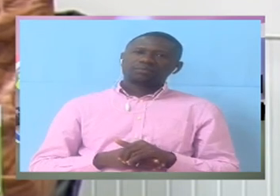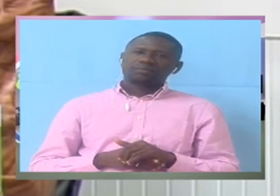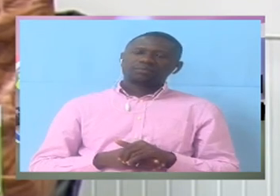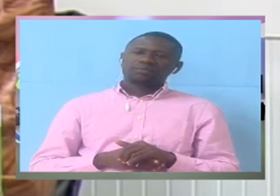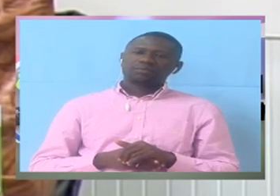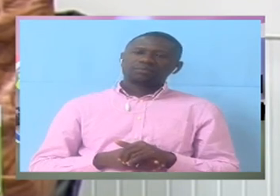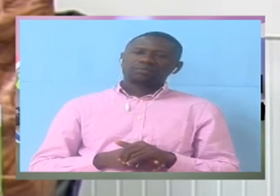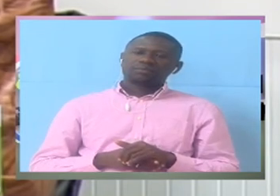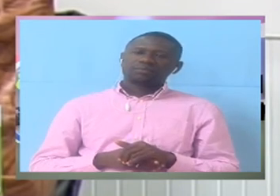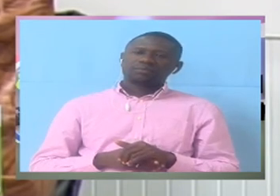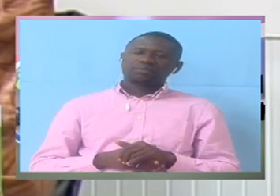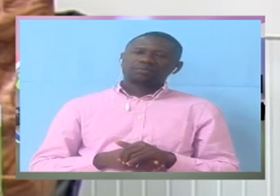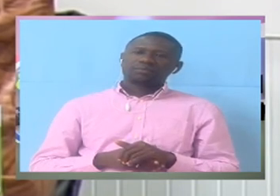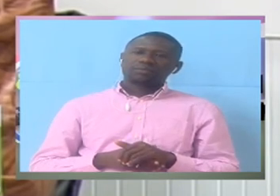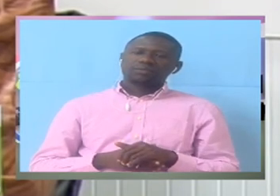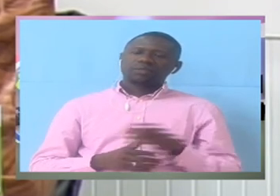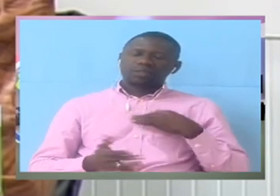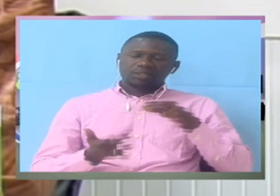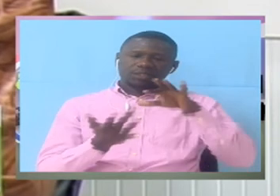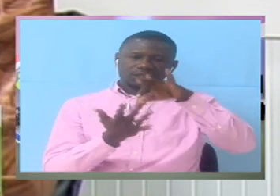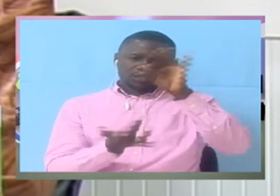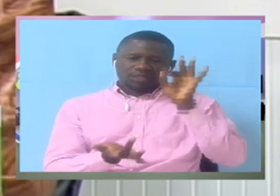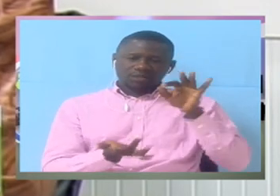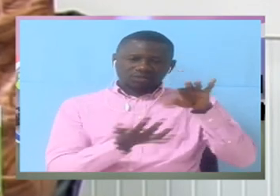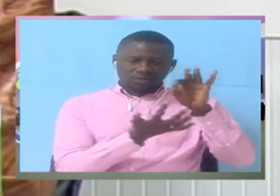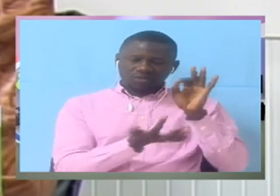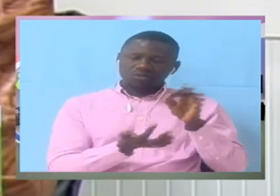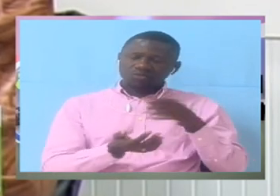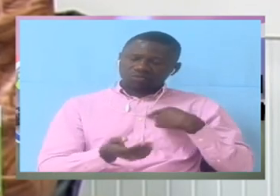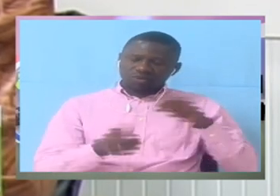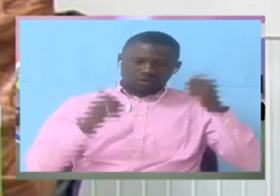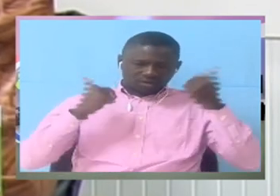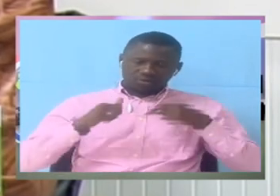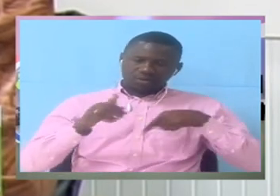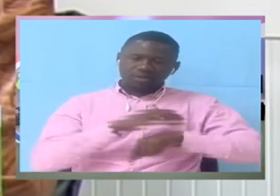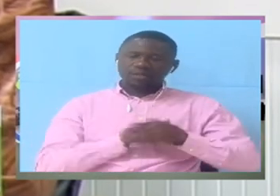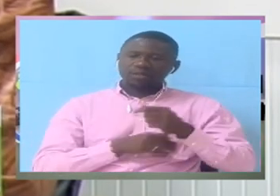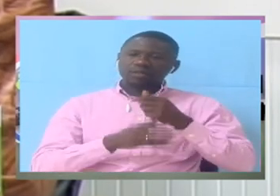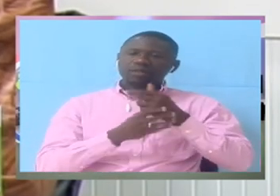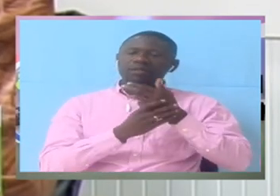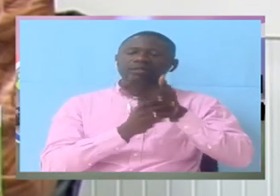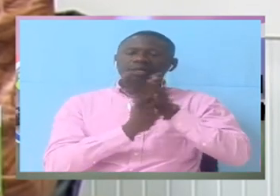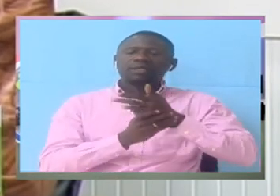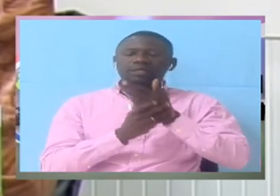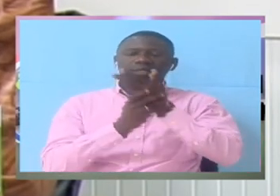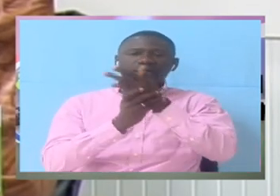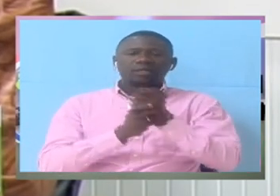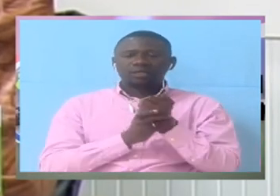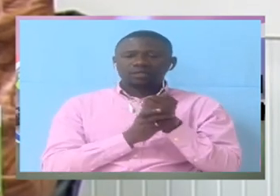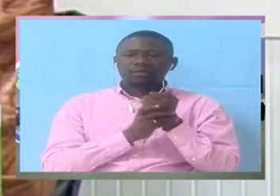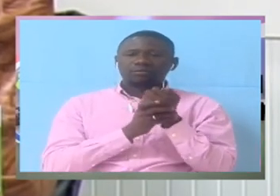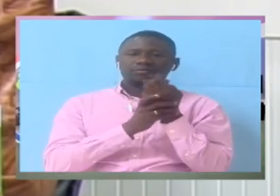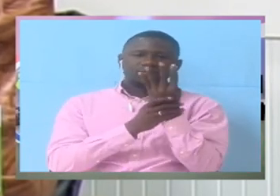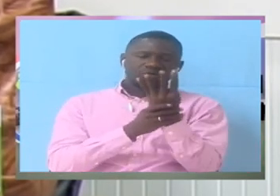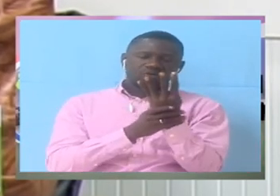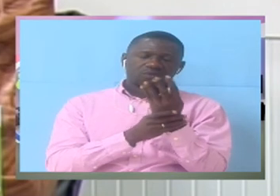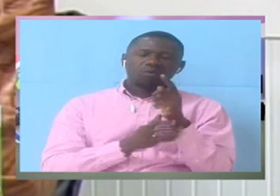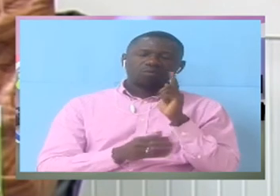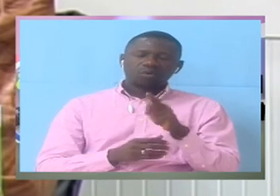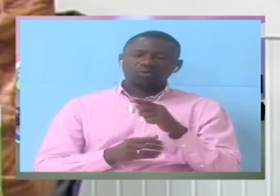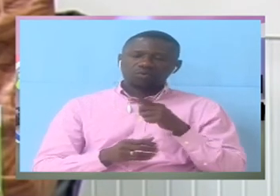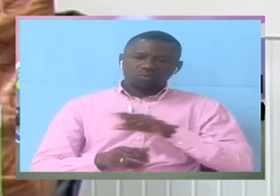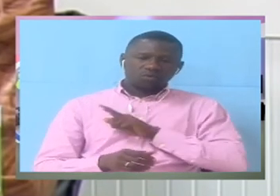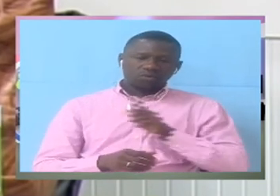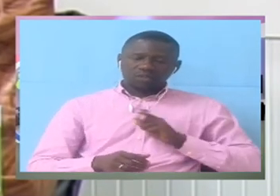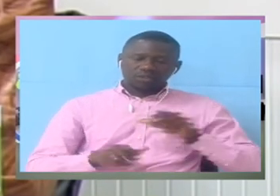1984, but selection was done in 1984. 85 linga training start on the second. We